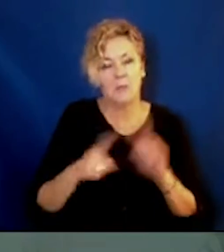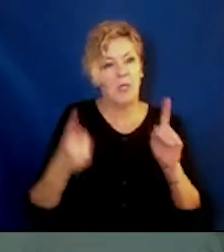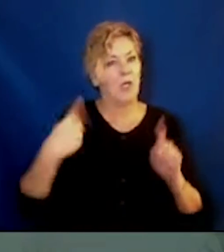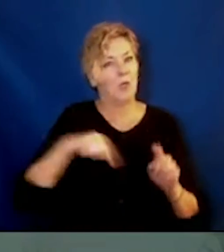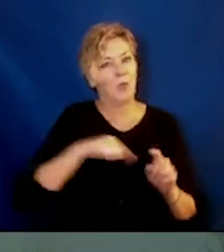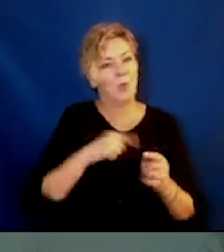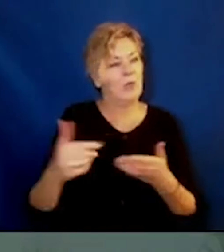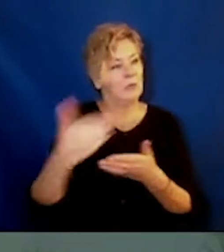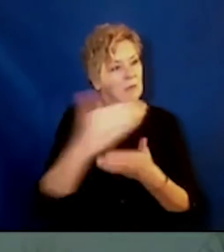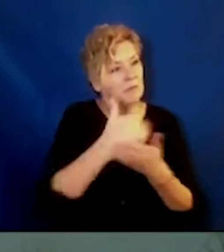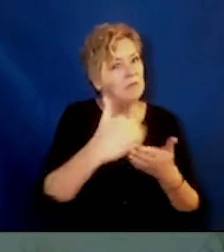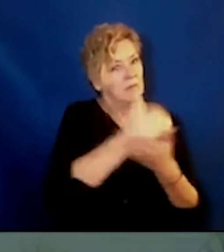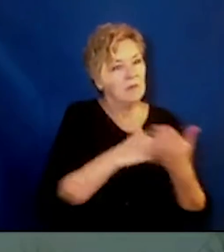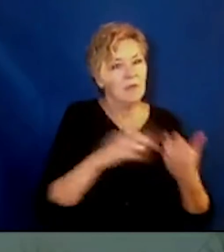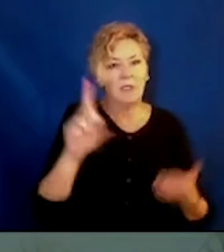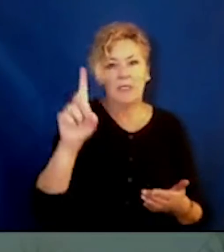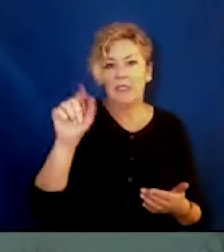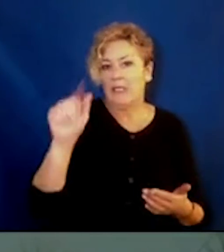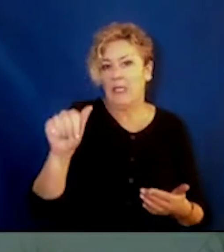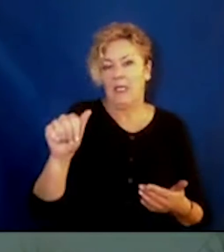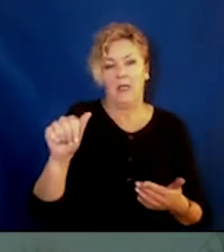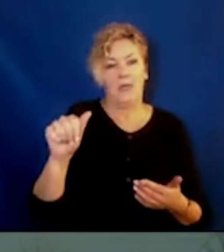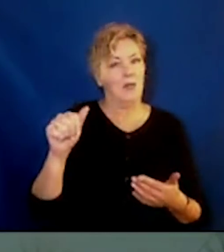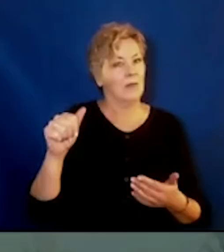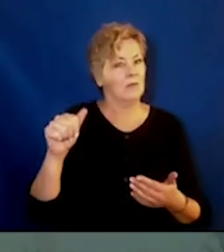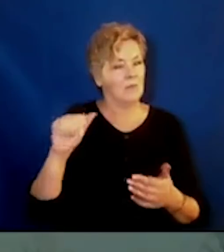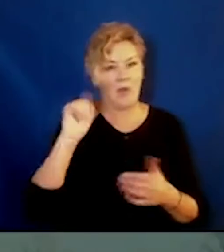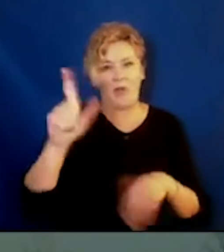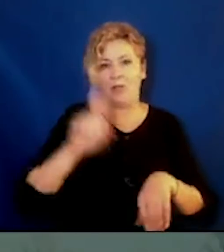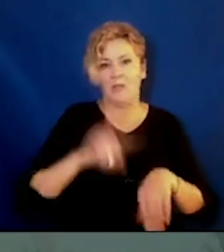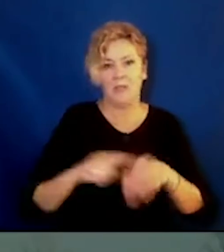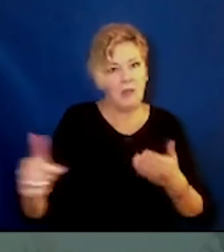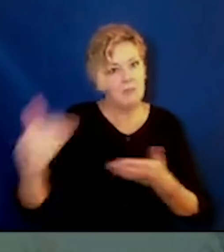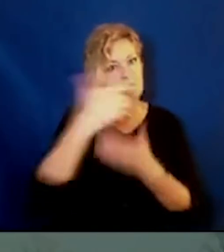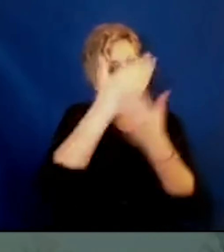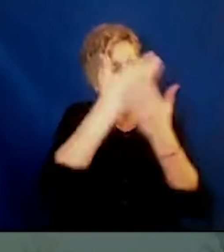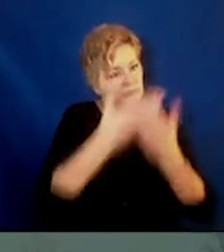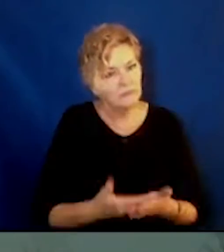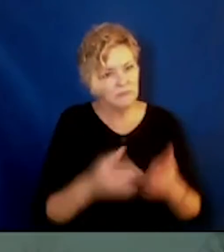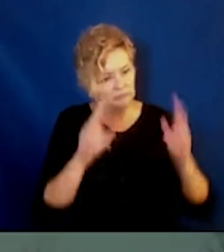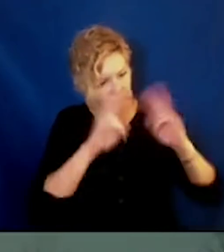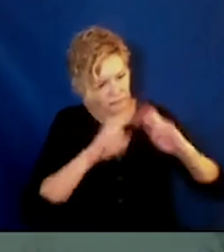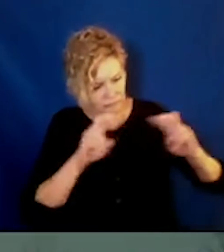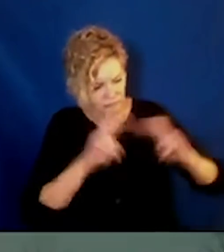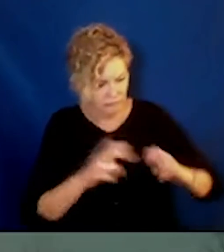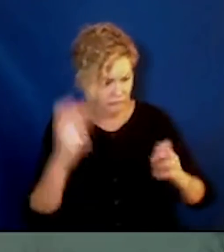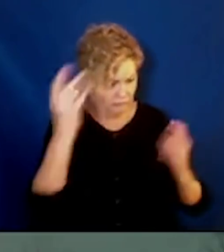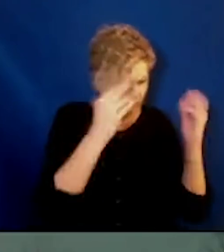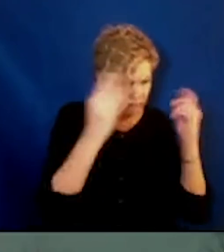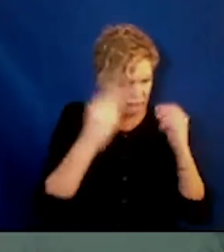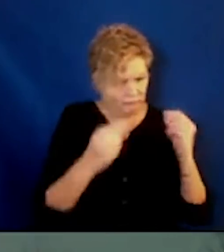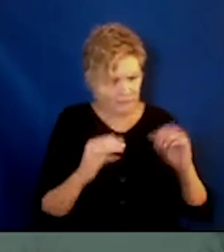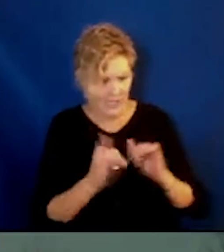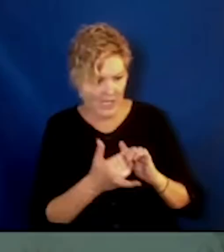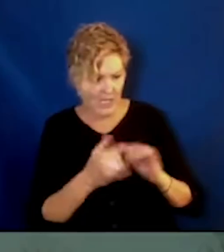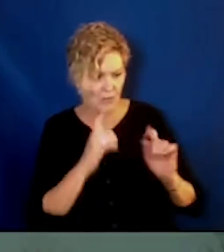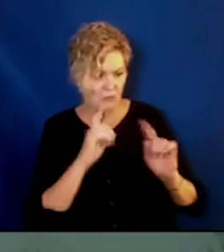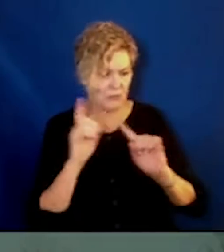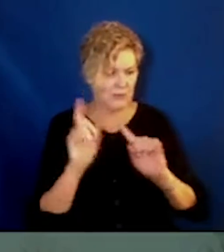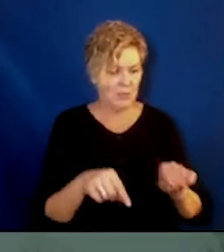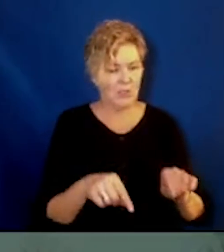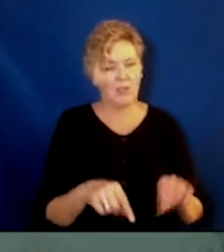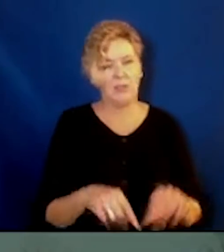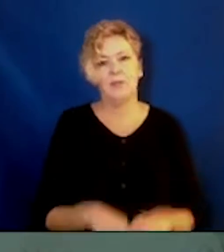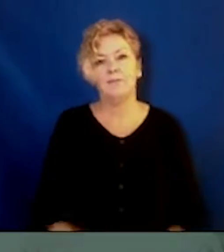throughout the world is to monitor this epidemic and respond to where the problem actually occurs, where transmission